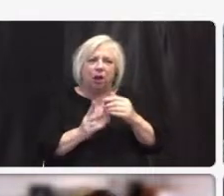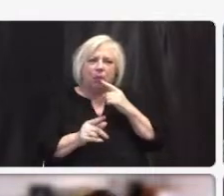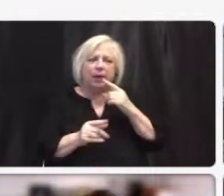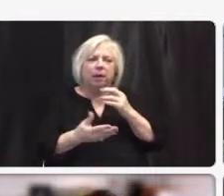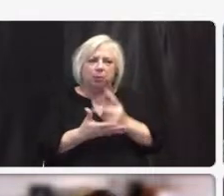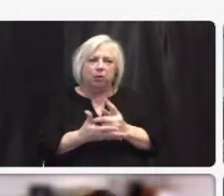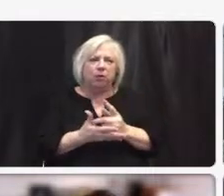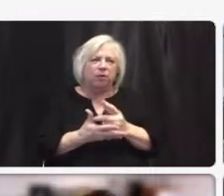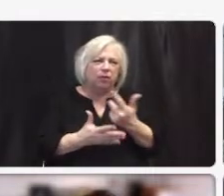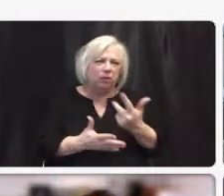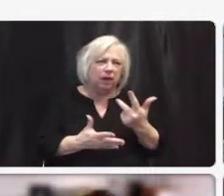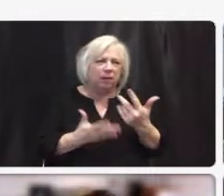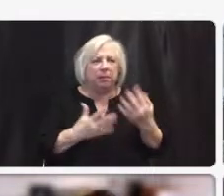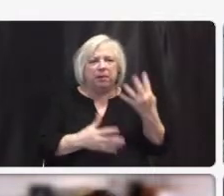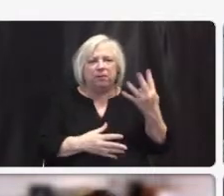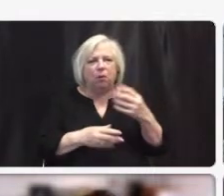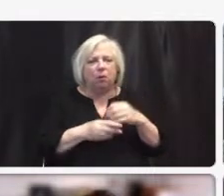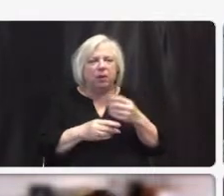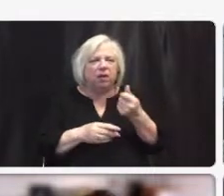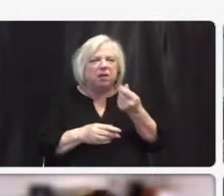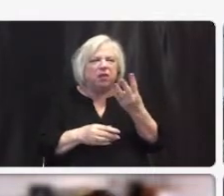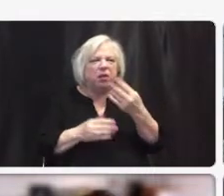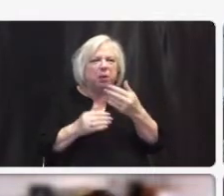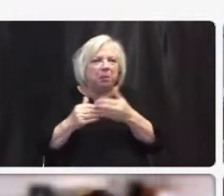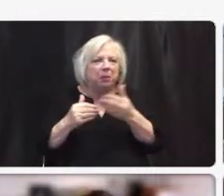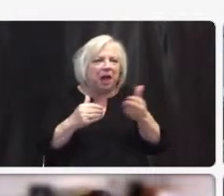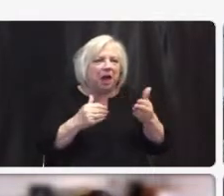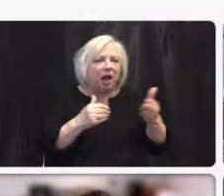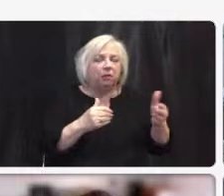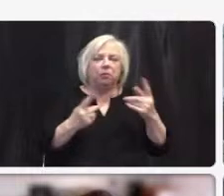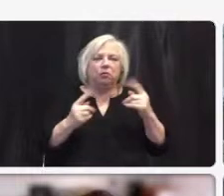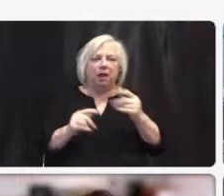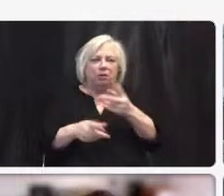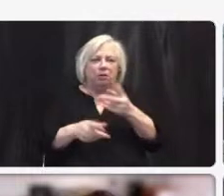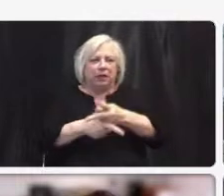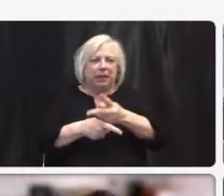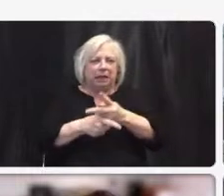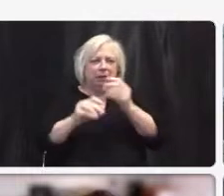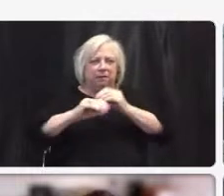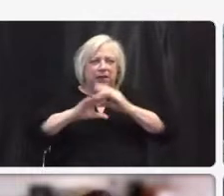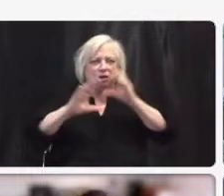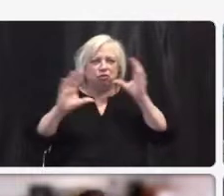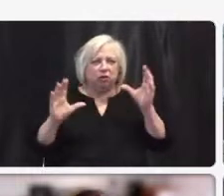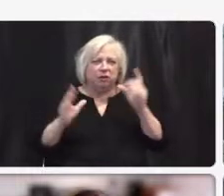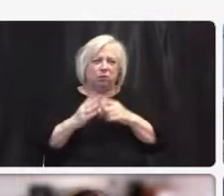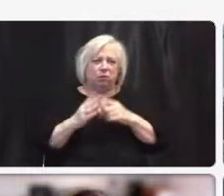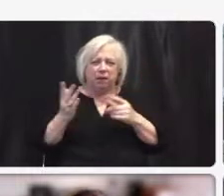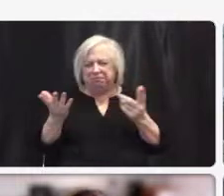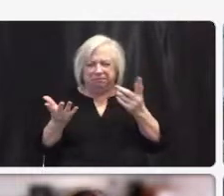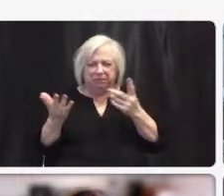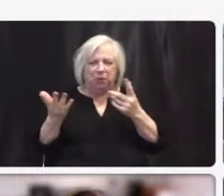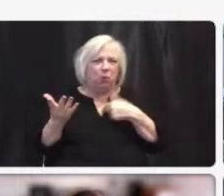blocks. So I'm trying to keep a visual of sort of what we've got going.